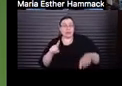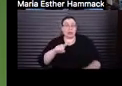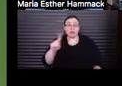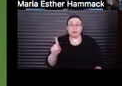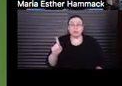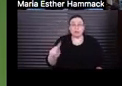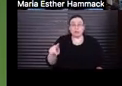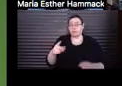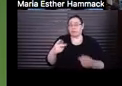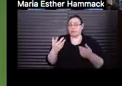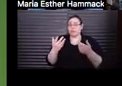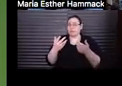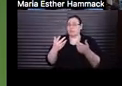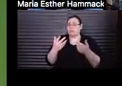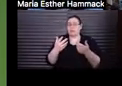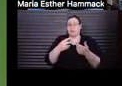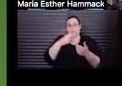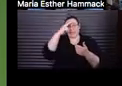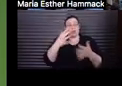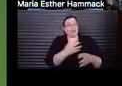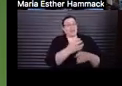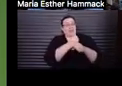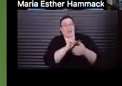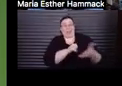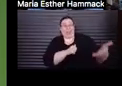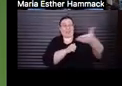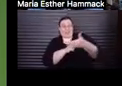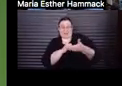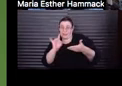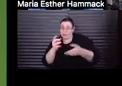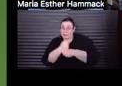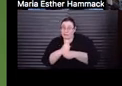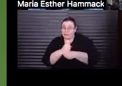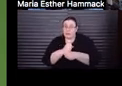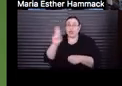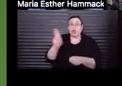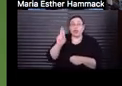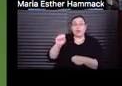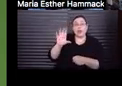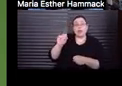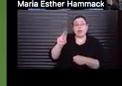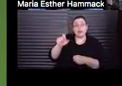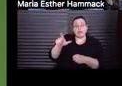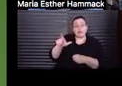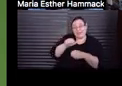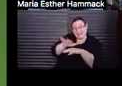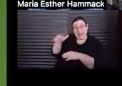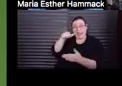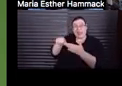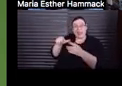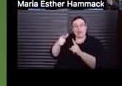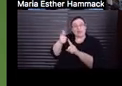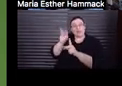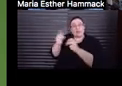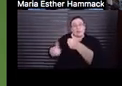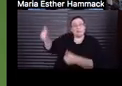get the petitions? Did the US consul send letters to the Mexican authorities? And so if